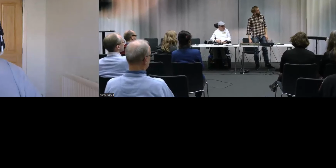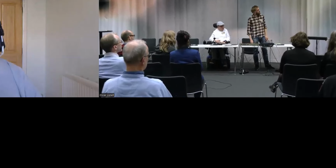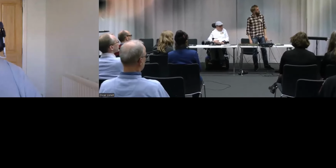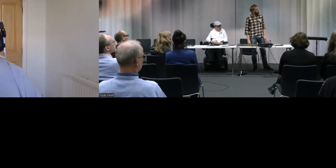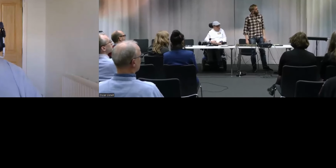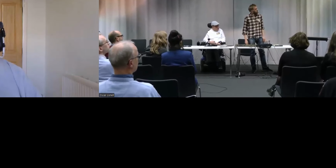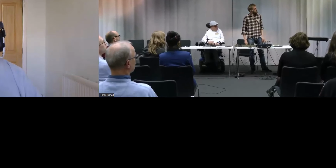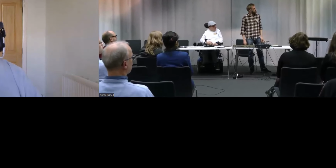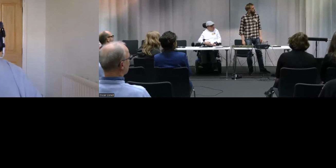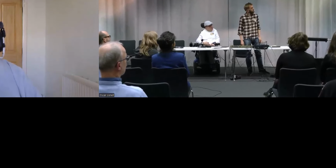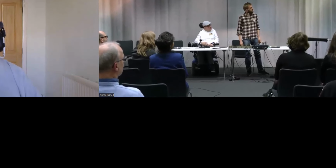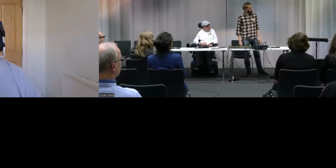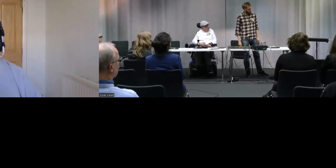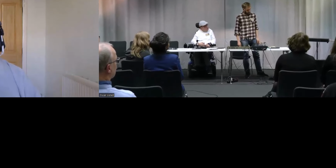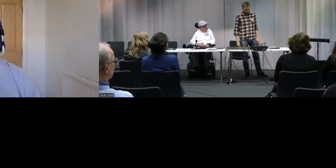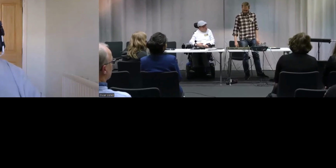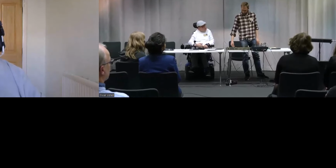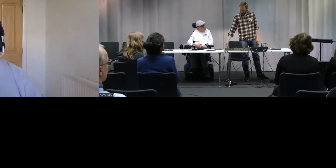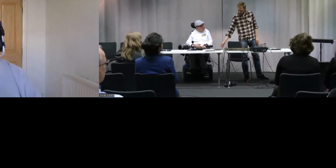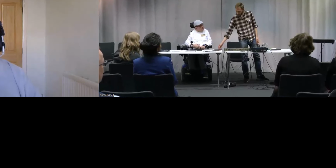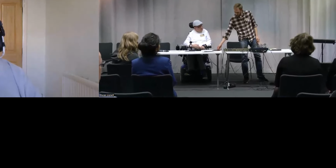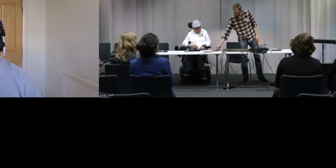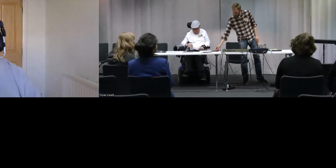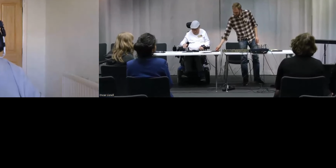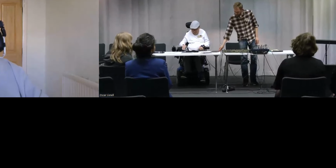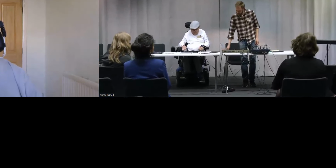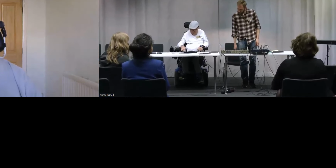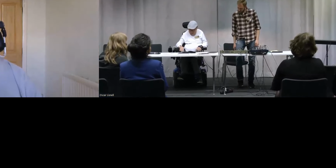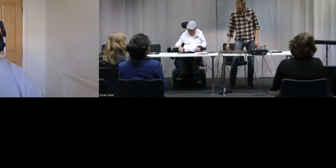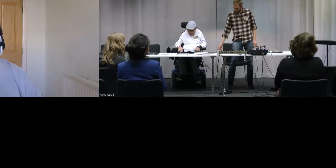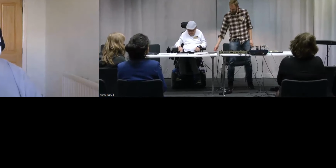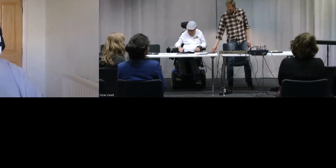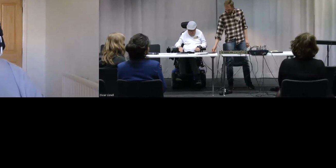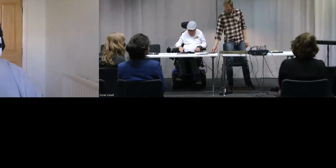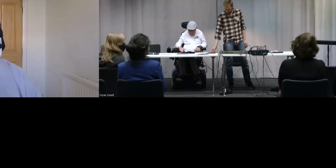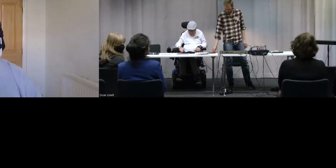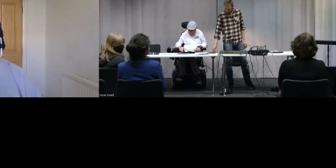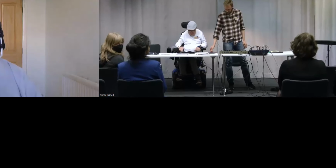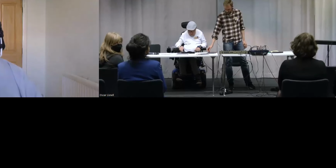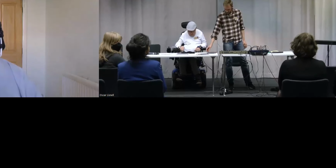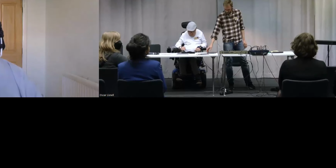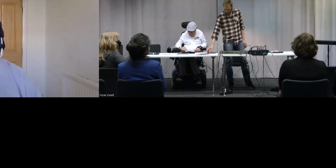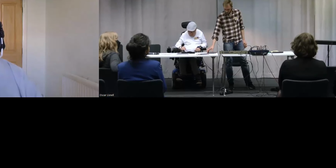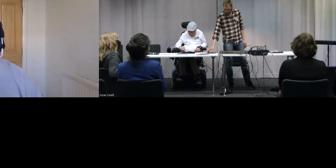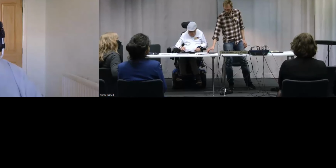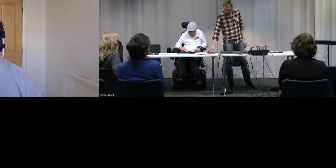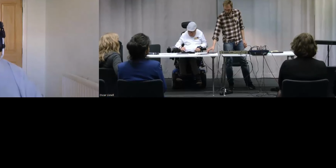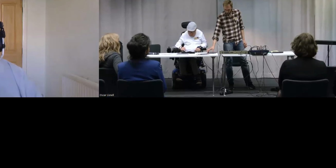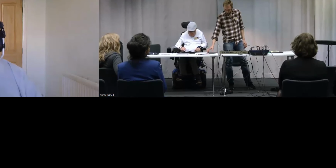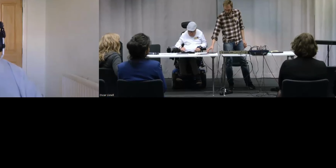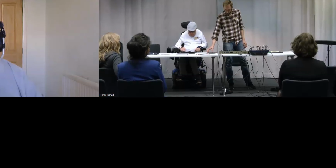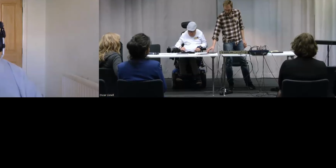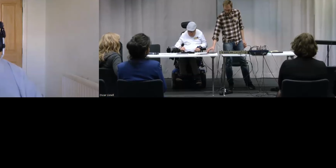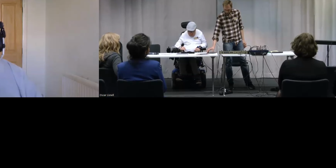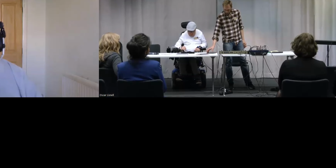Clarence? Yes, I am, yes. All right. Clarence, we're gonna